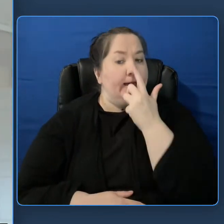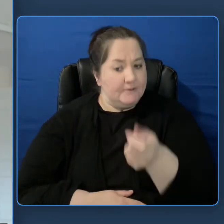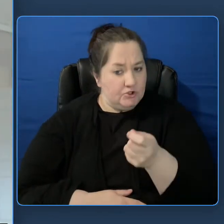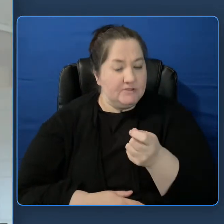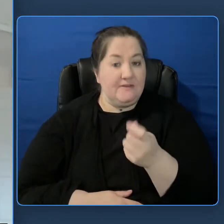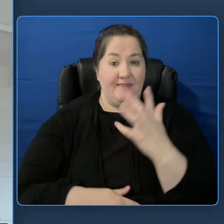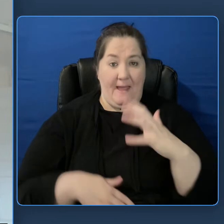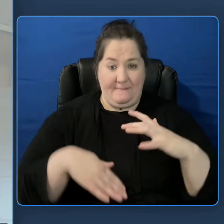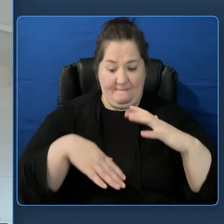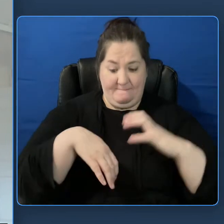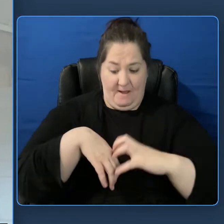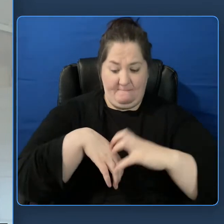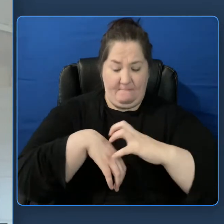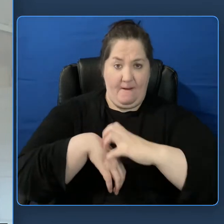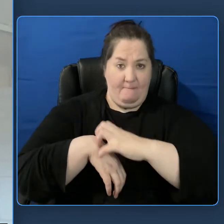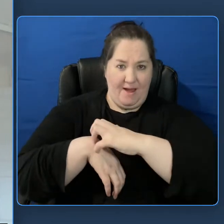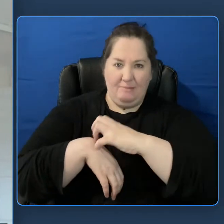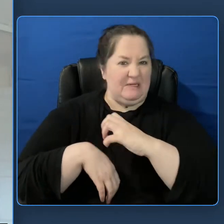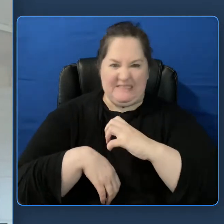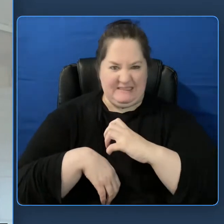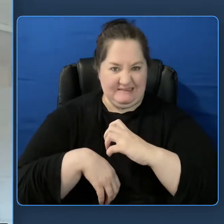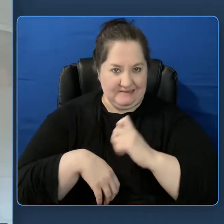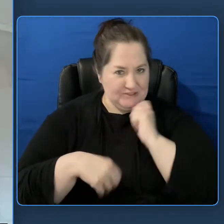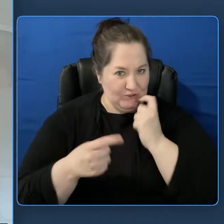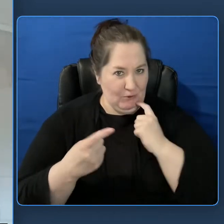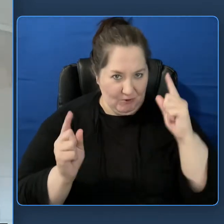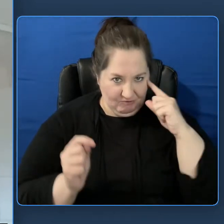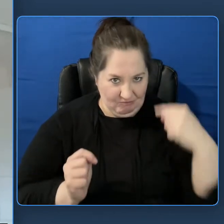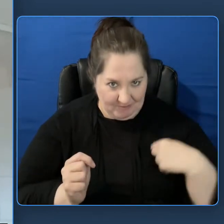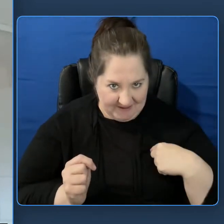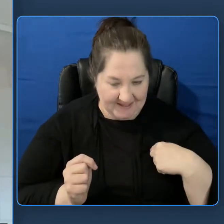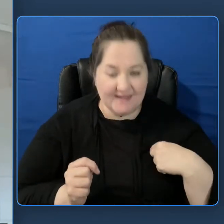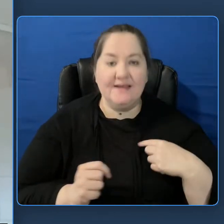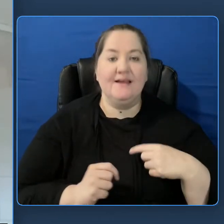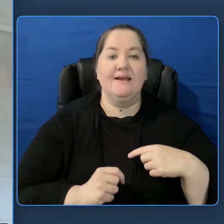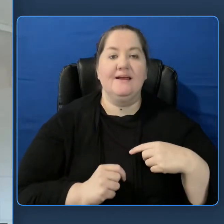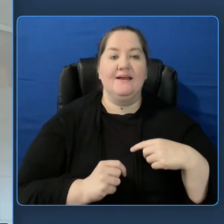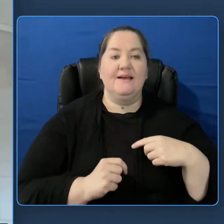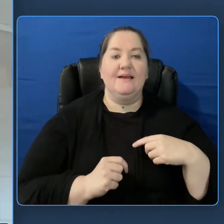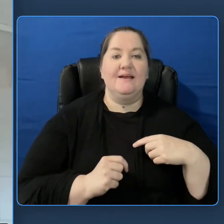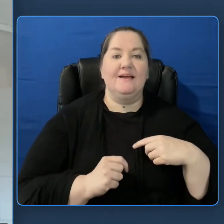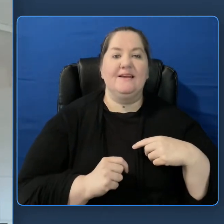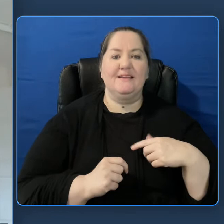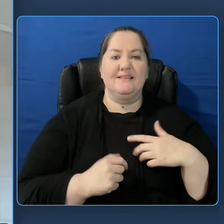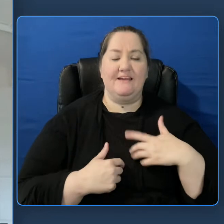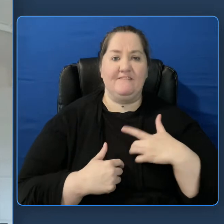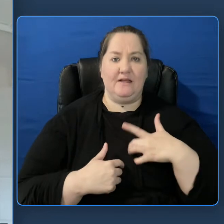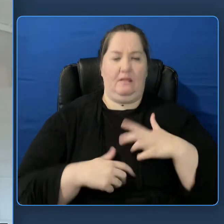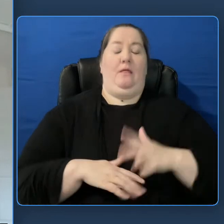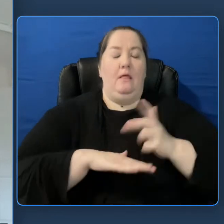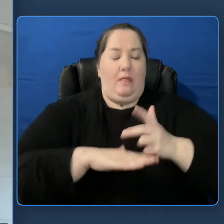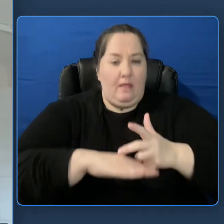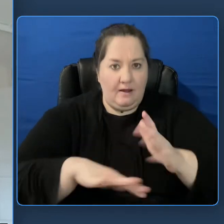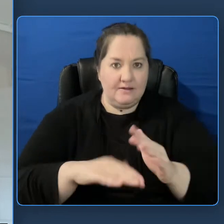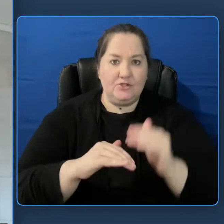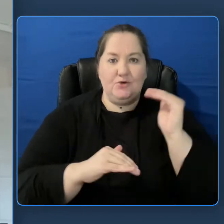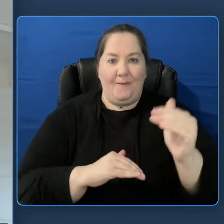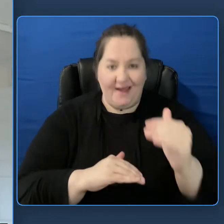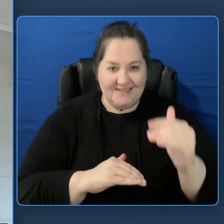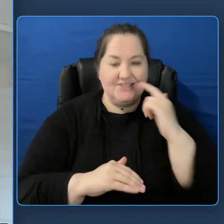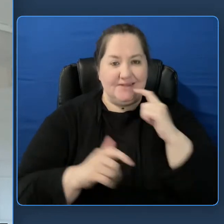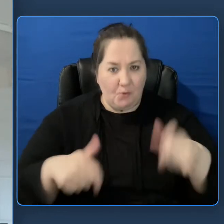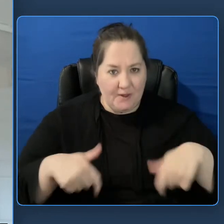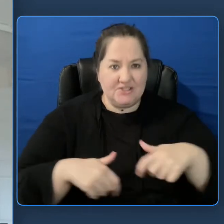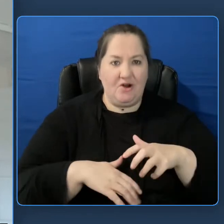interestingly, those bumps do not work for me. They actually, they're quite jarring for me as a